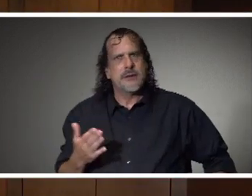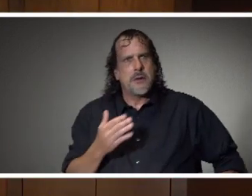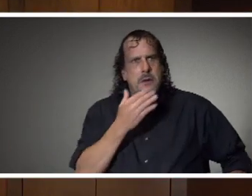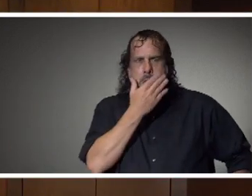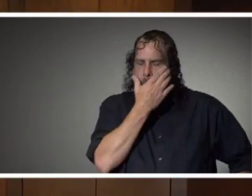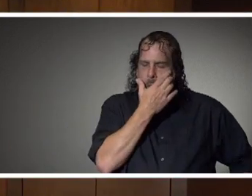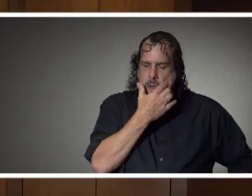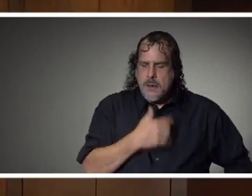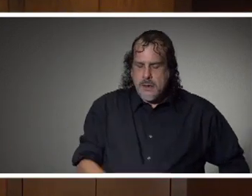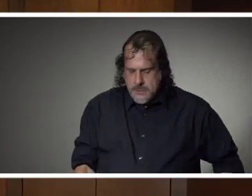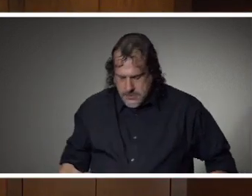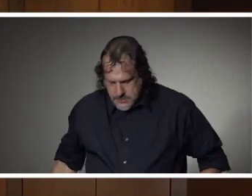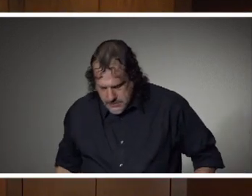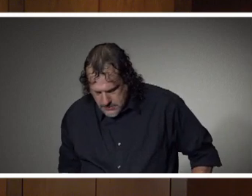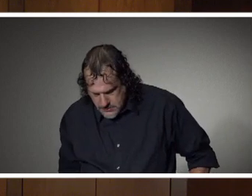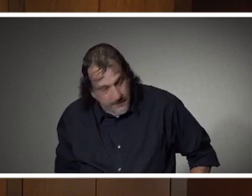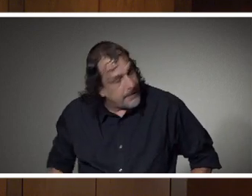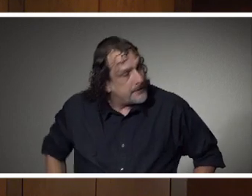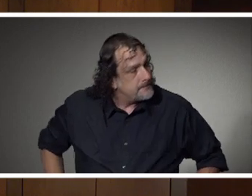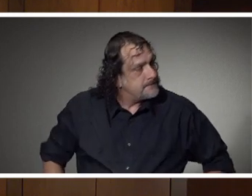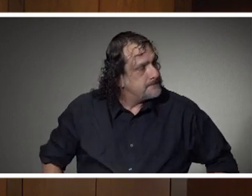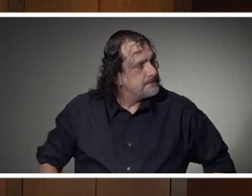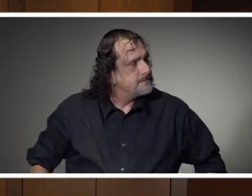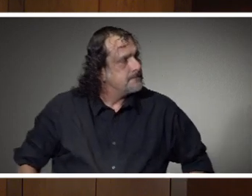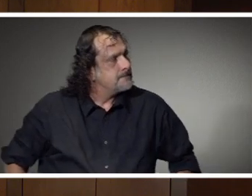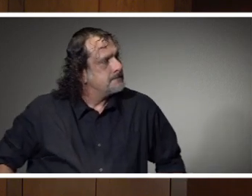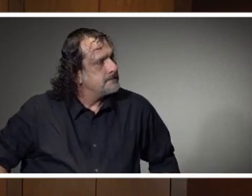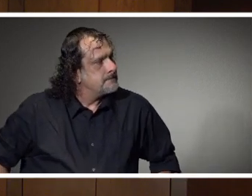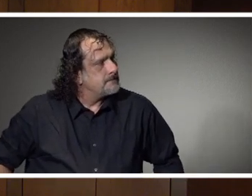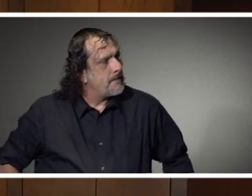with WLOX has a